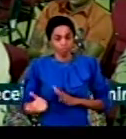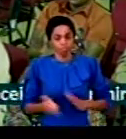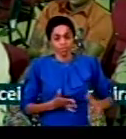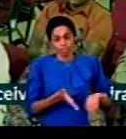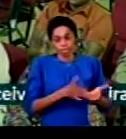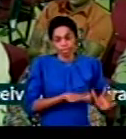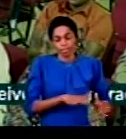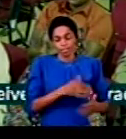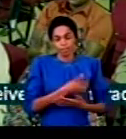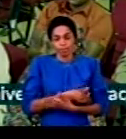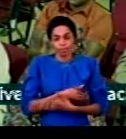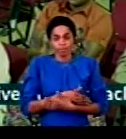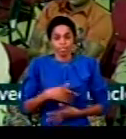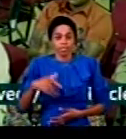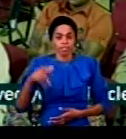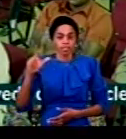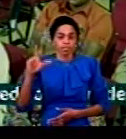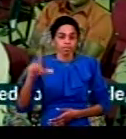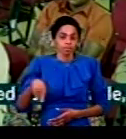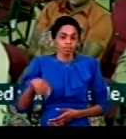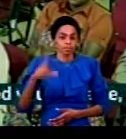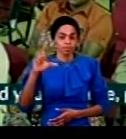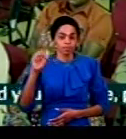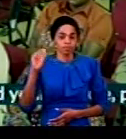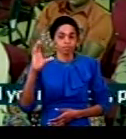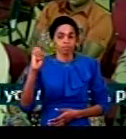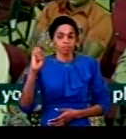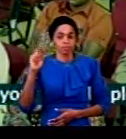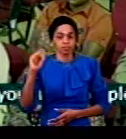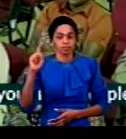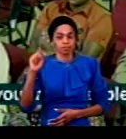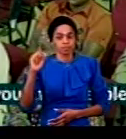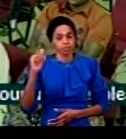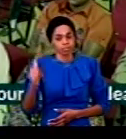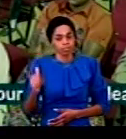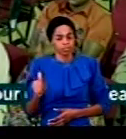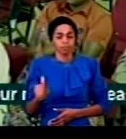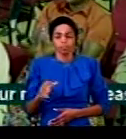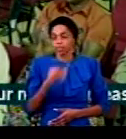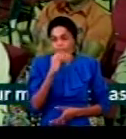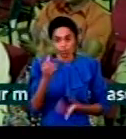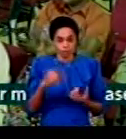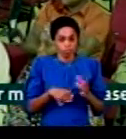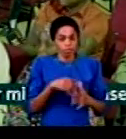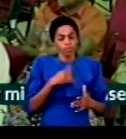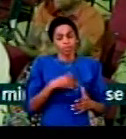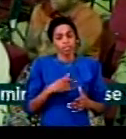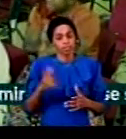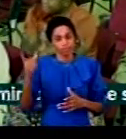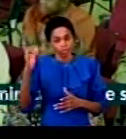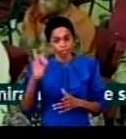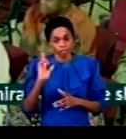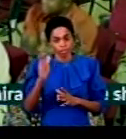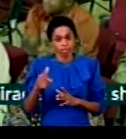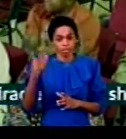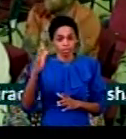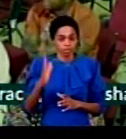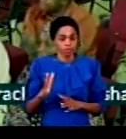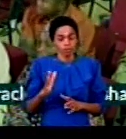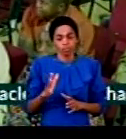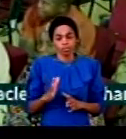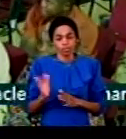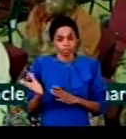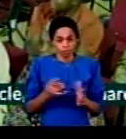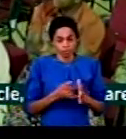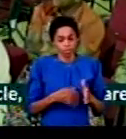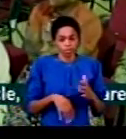this crusade, she decided that if she step in here and she's see the man of God or hear his voice,